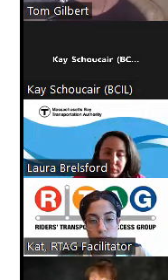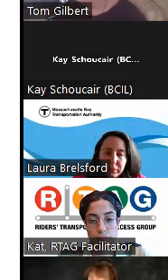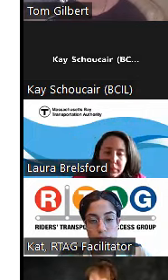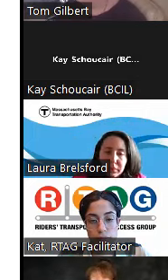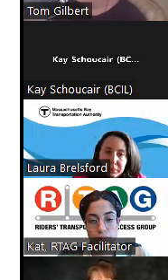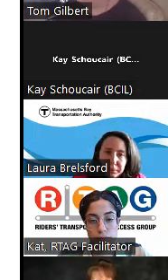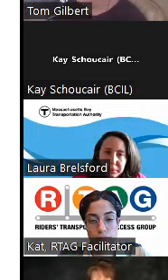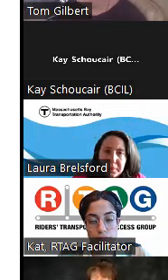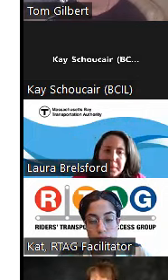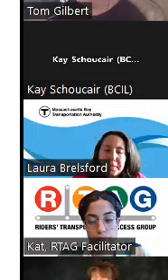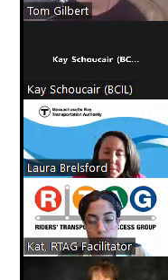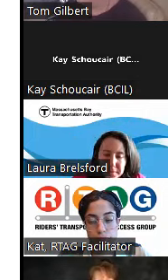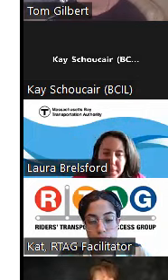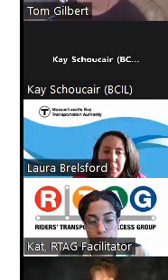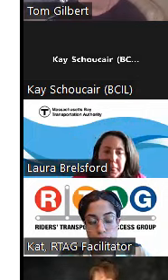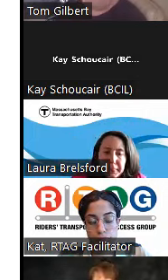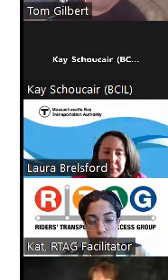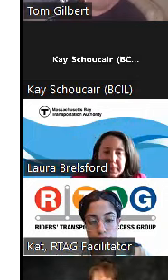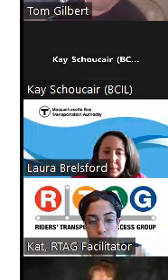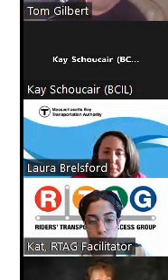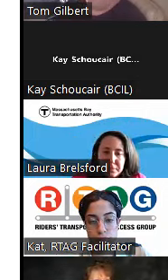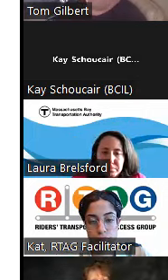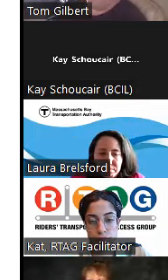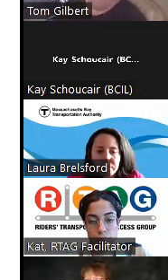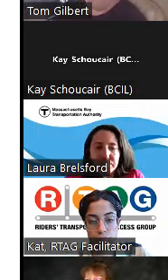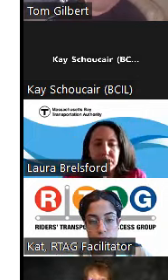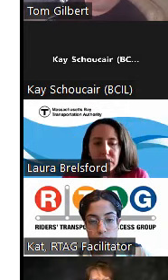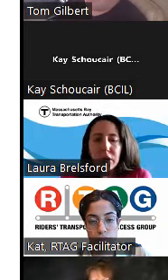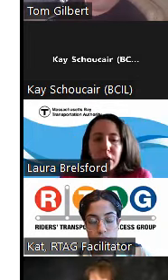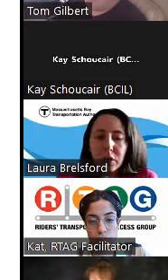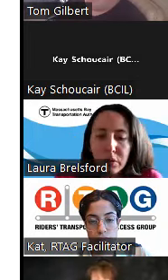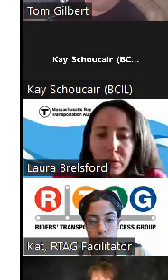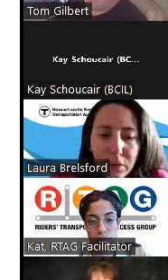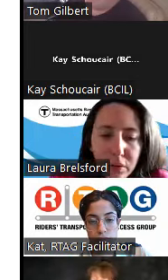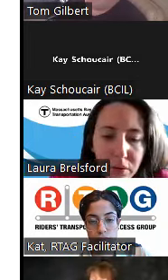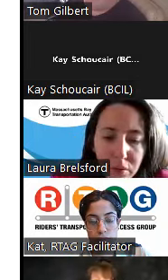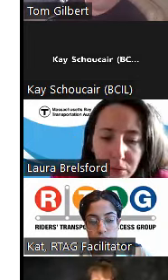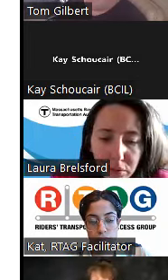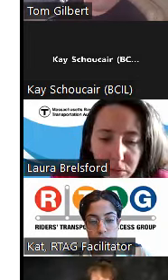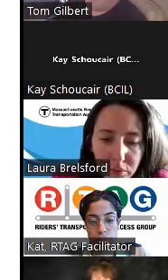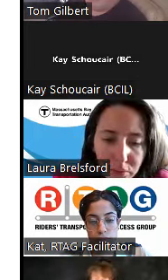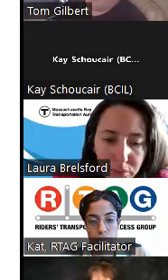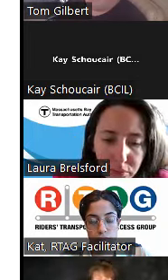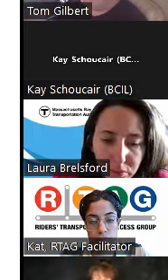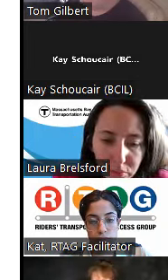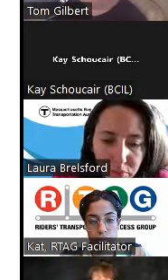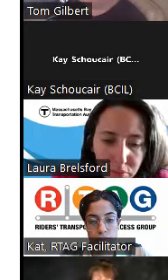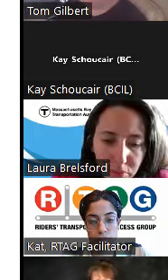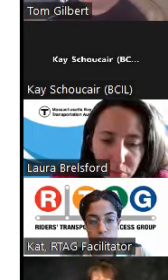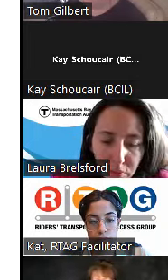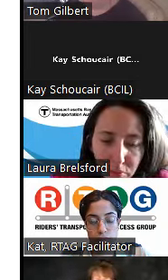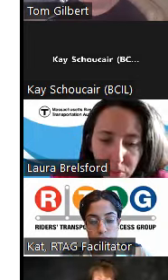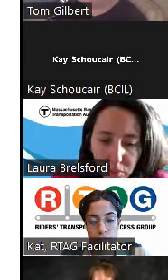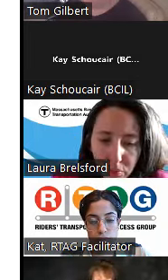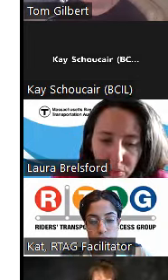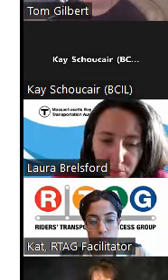that train at all. None of the cars were double deckers. And that was the one